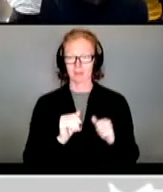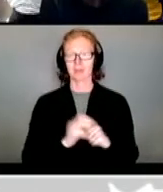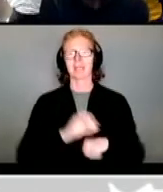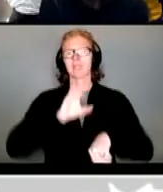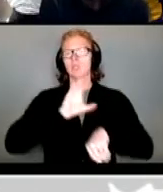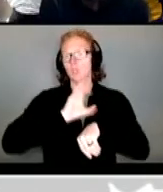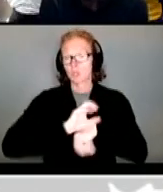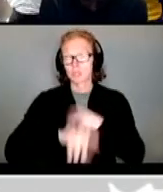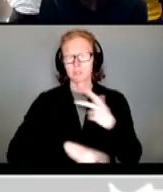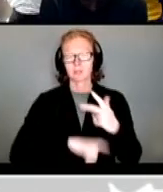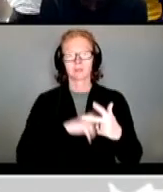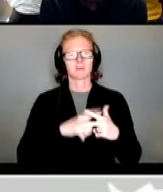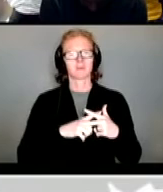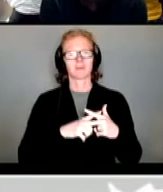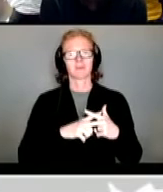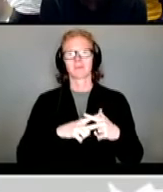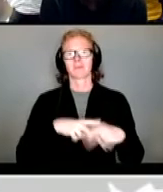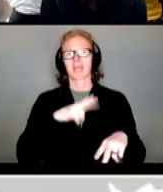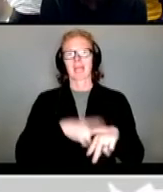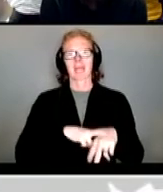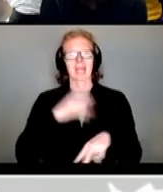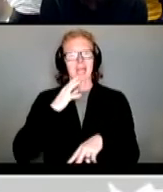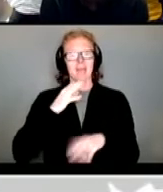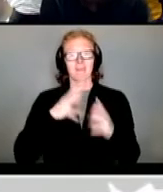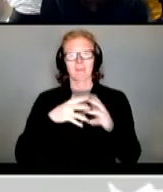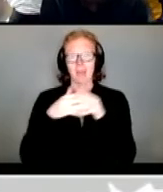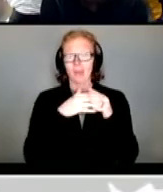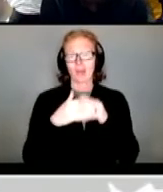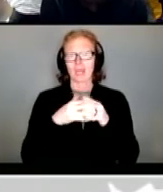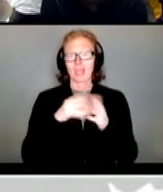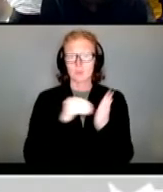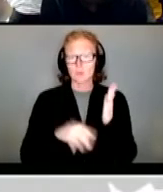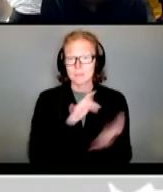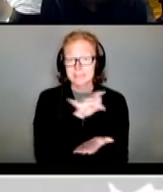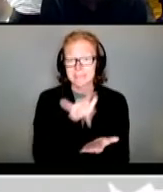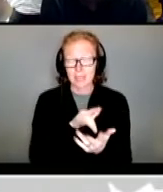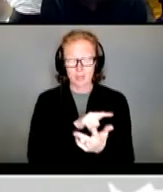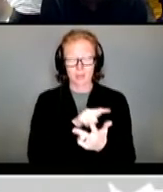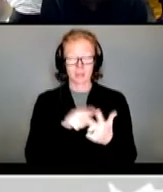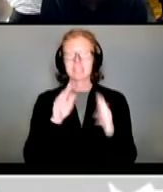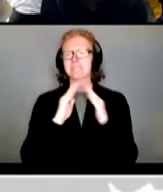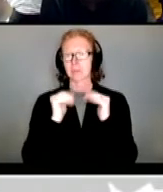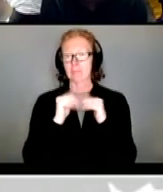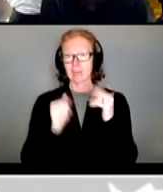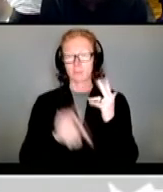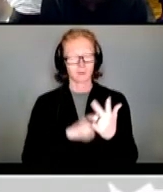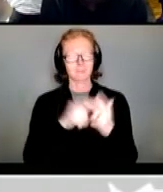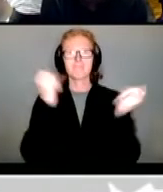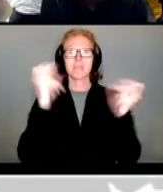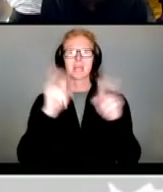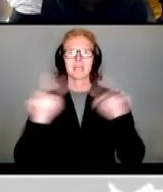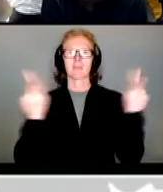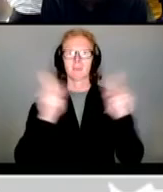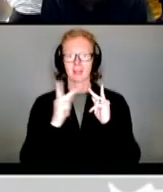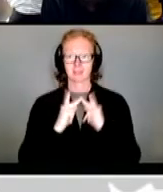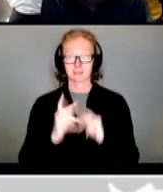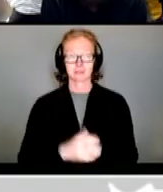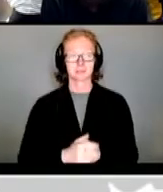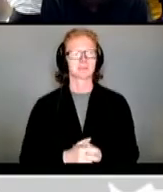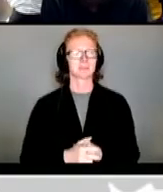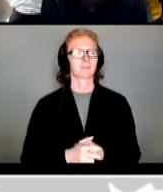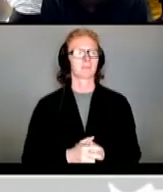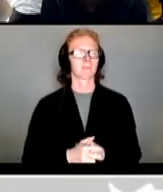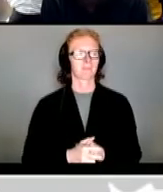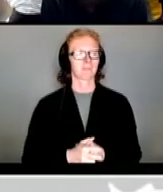we had it at the Native American Student Center downtown. Yes, yeah. We had it at lots of different places, right? We even had